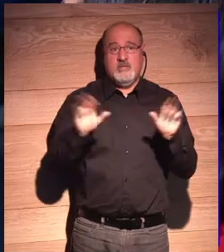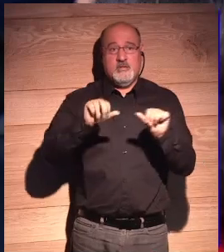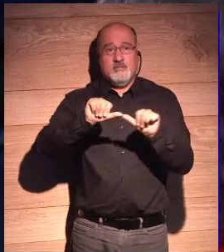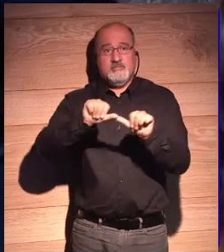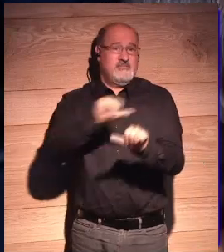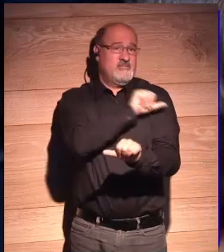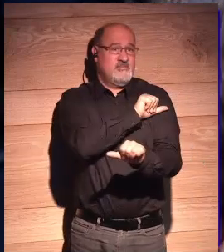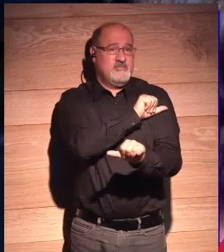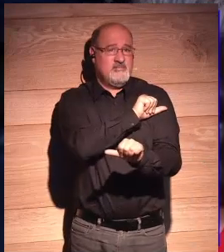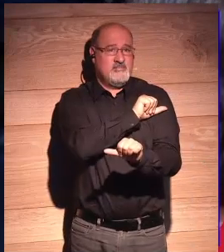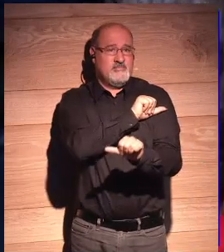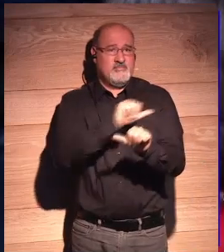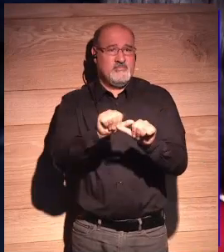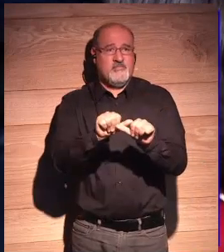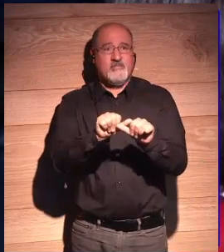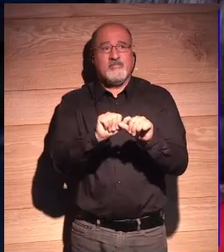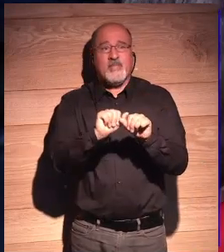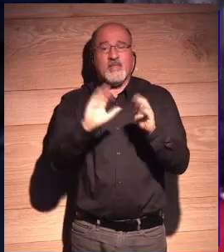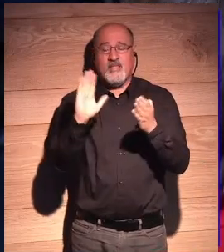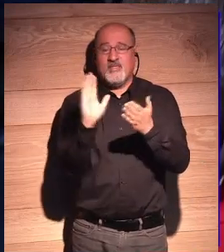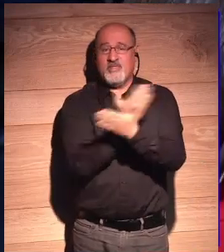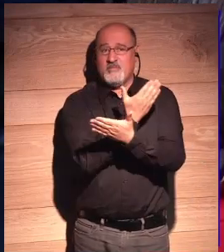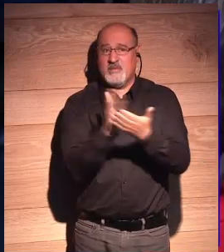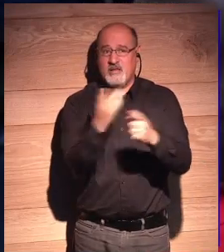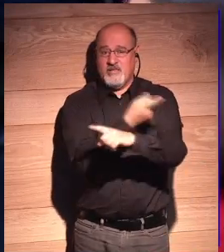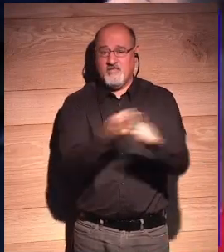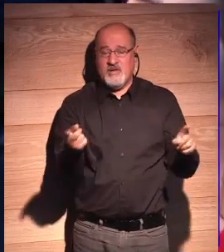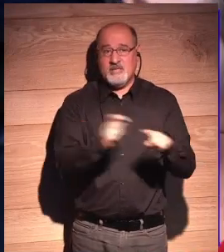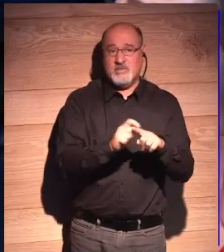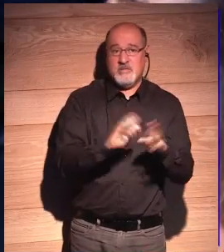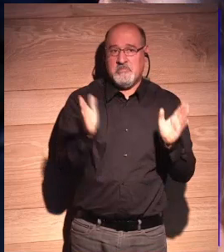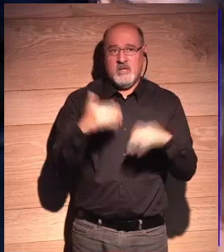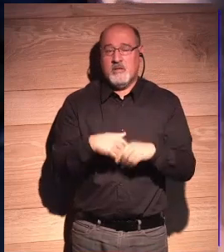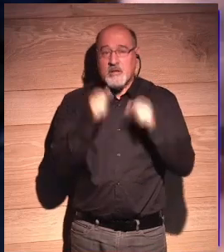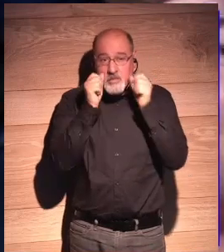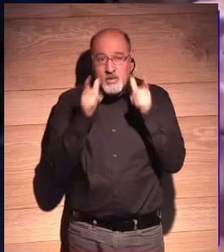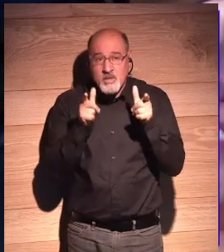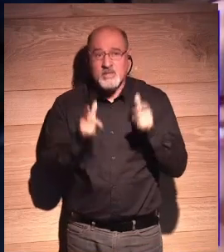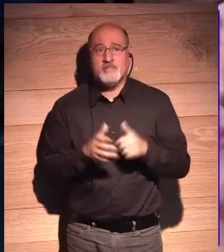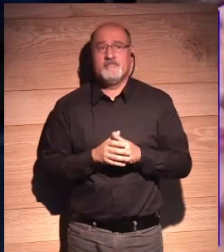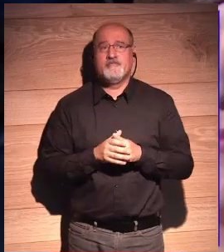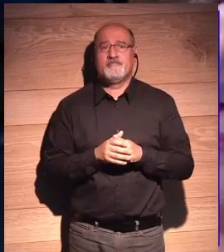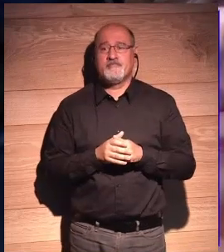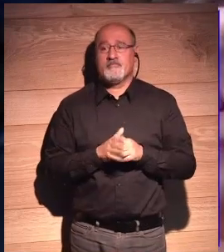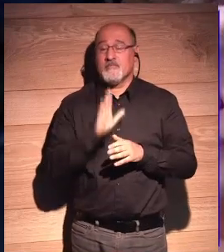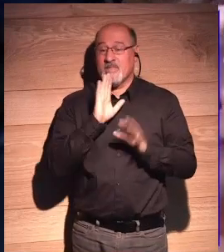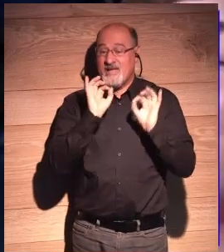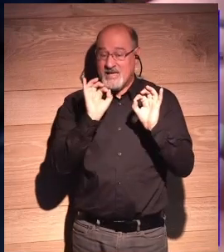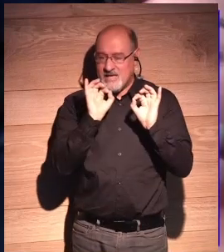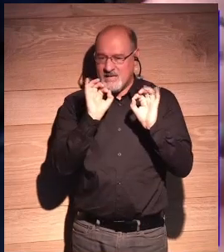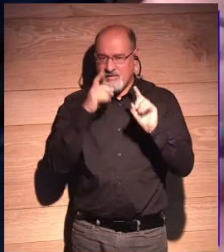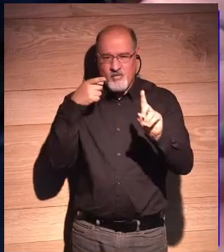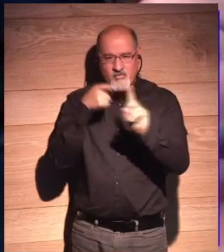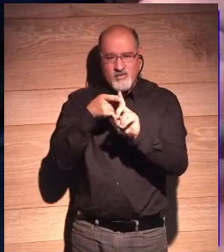tell the difference between the two. And it made me realize that that really the key is to just